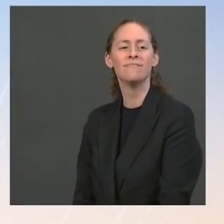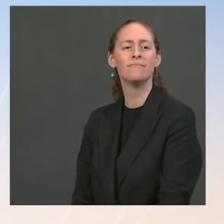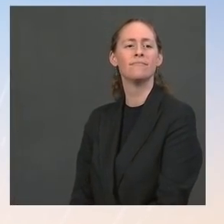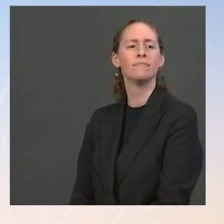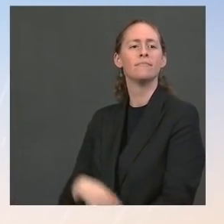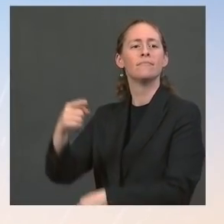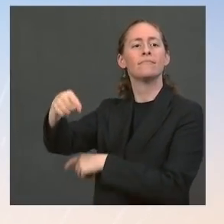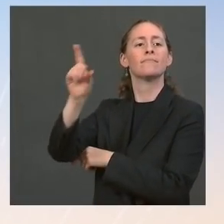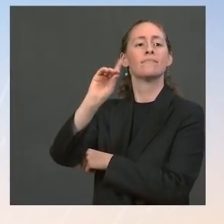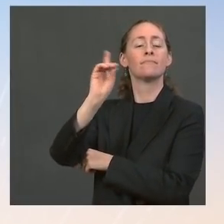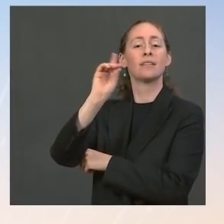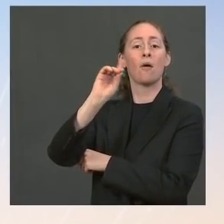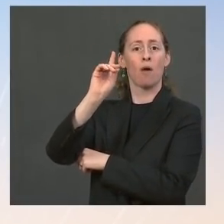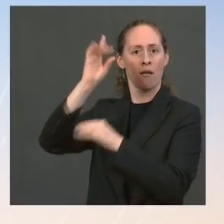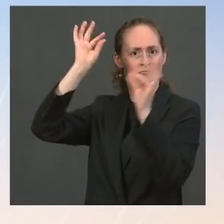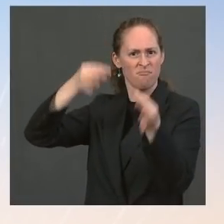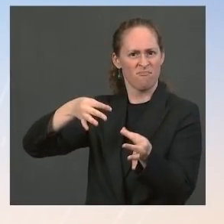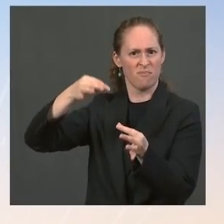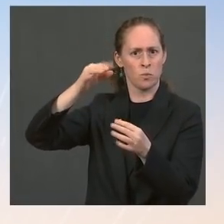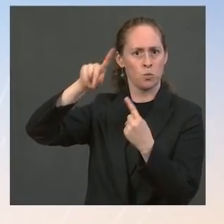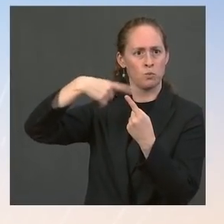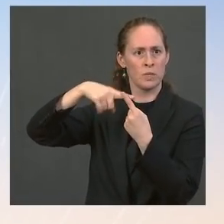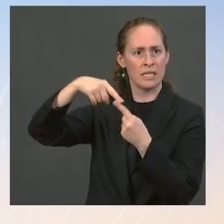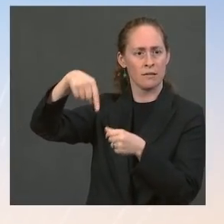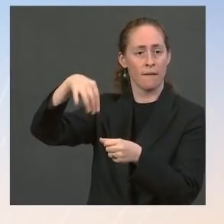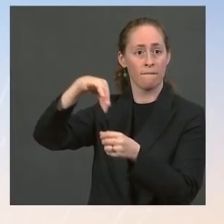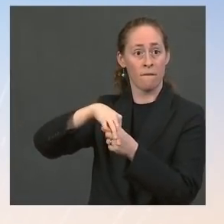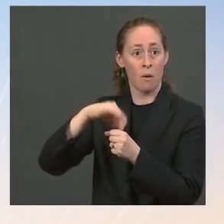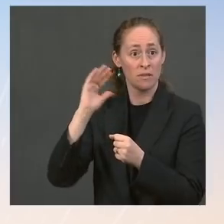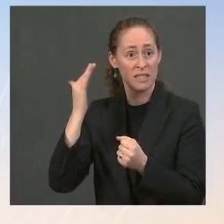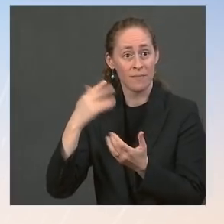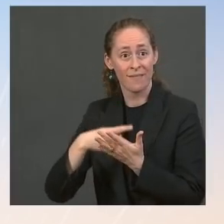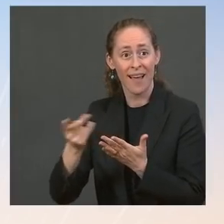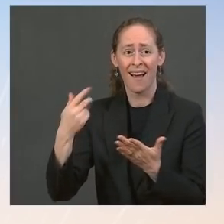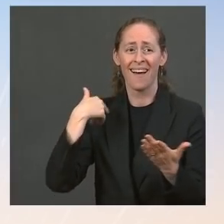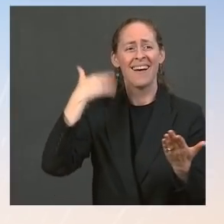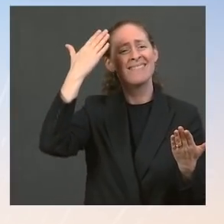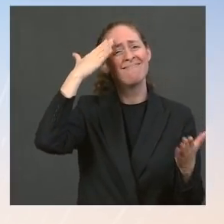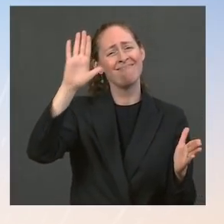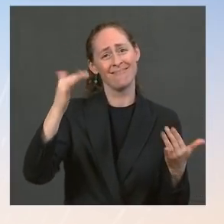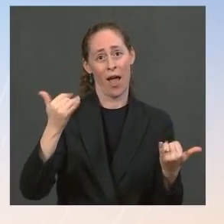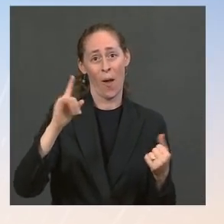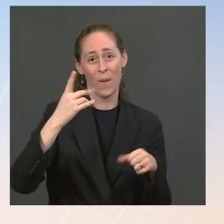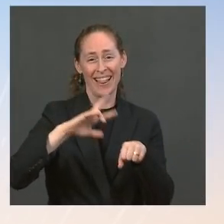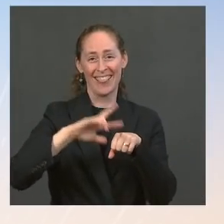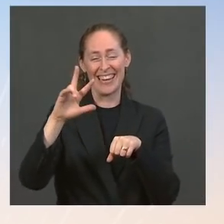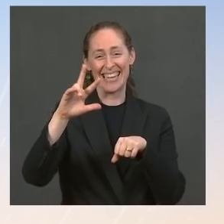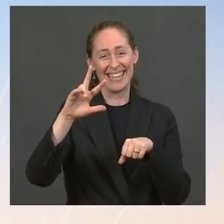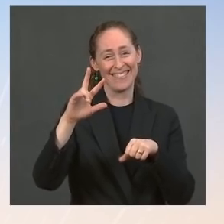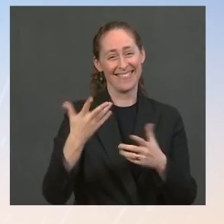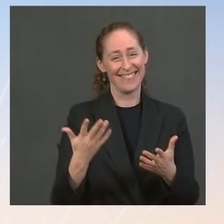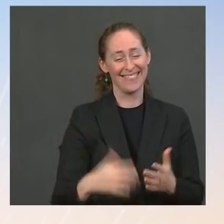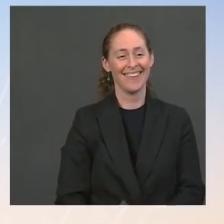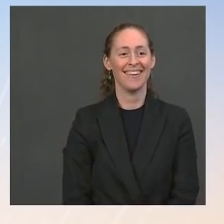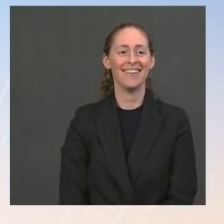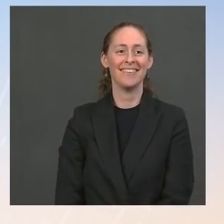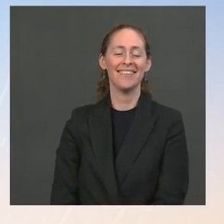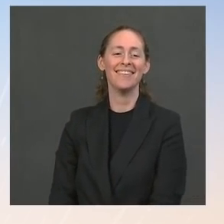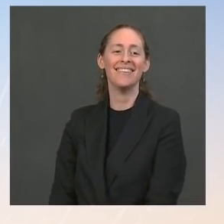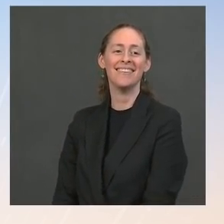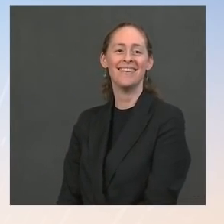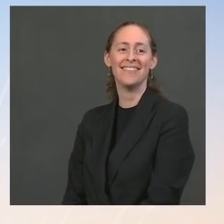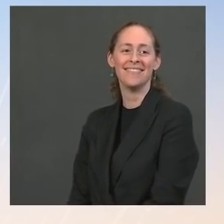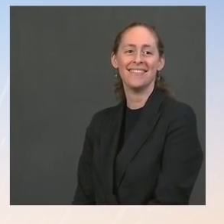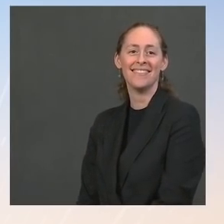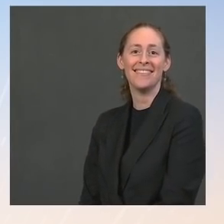they're going to miss it, fail to make it. Why is We don't know that. It's only 3 o'clock. Can you tell us there's going to be a vote tonight? That's